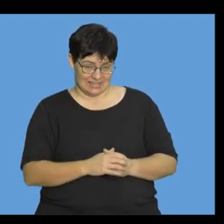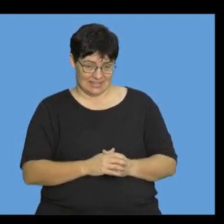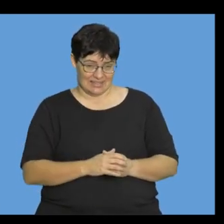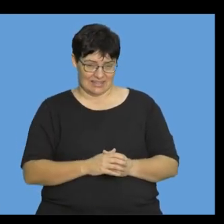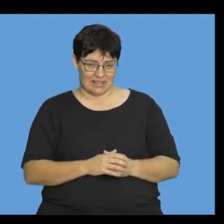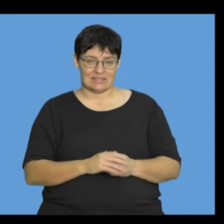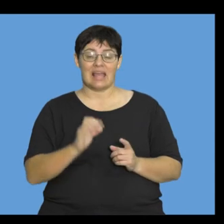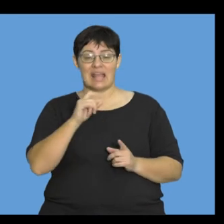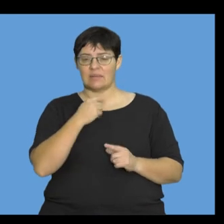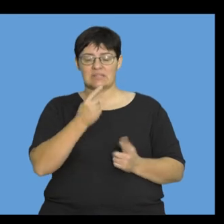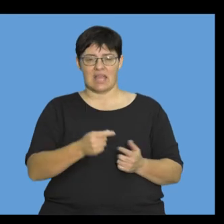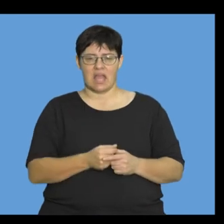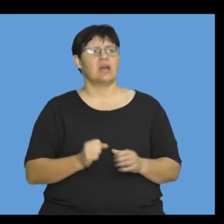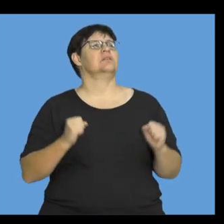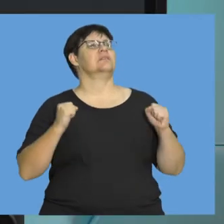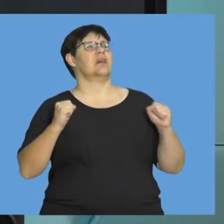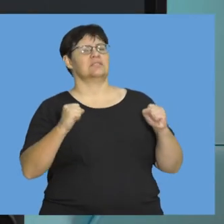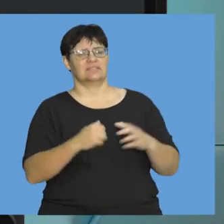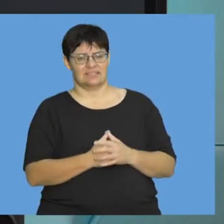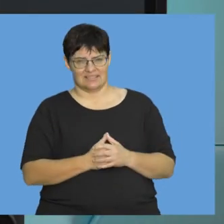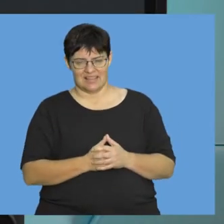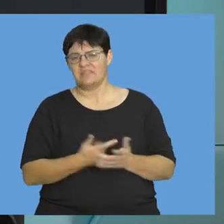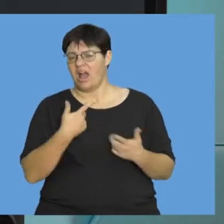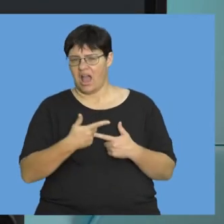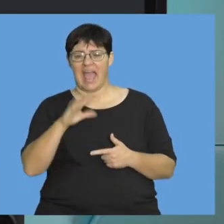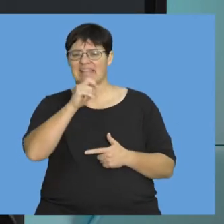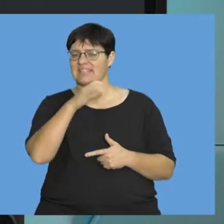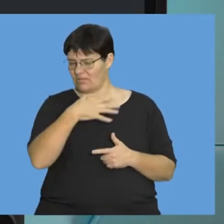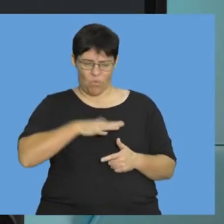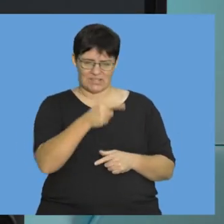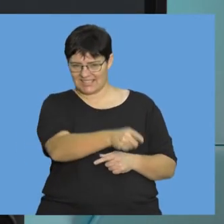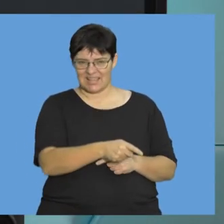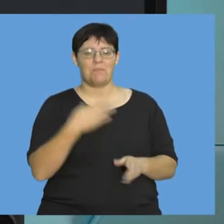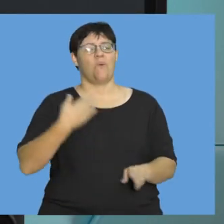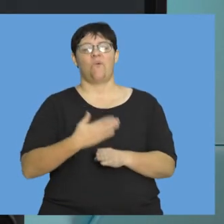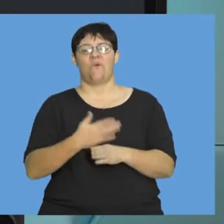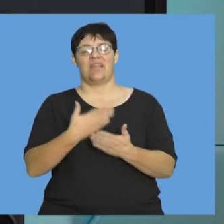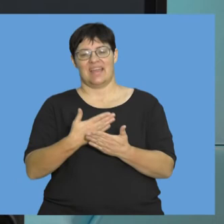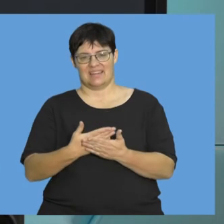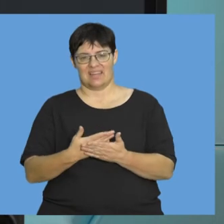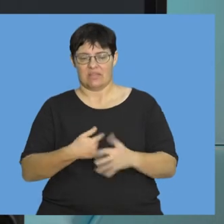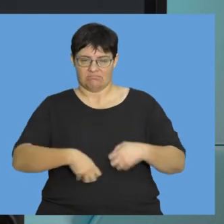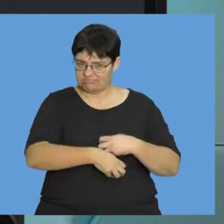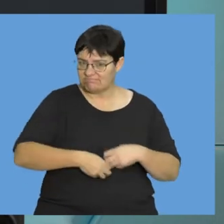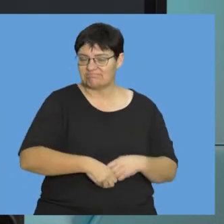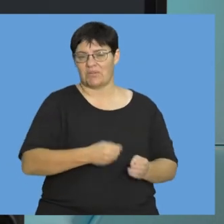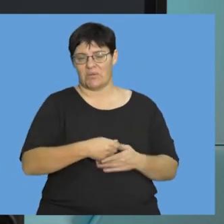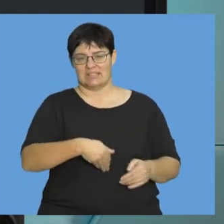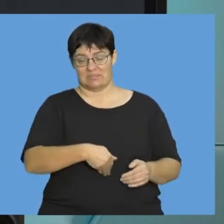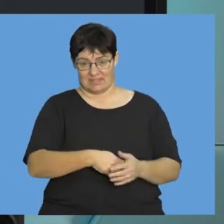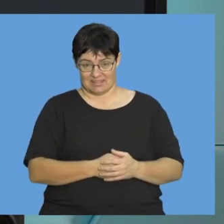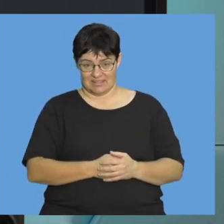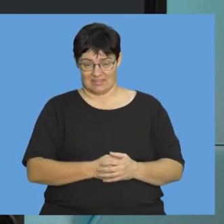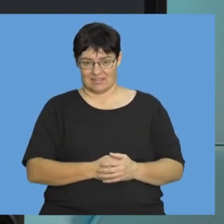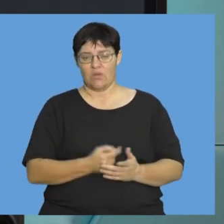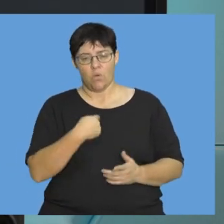acidic. It makes it acidic. And the enzymes say, yes! It's acid. I can work.